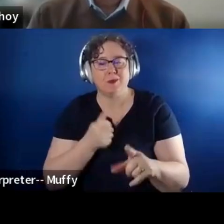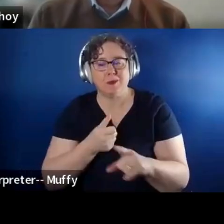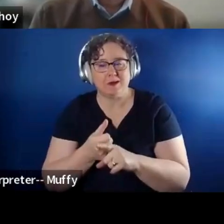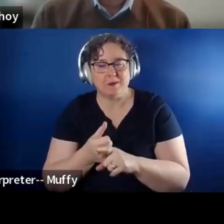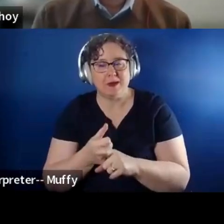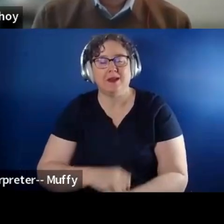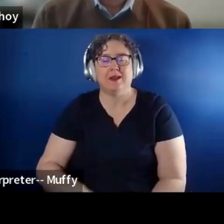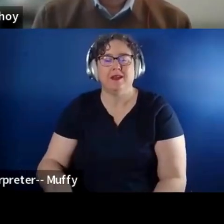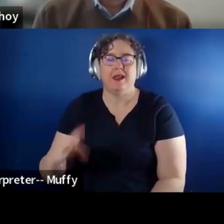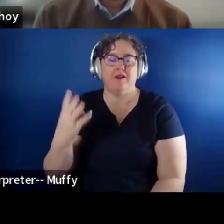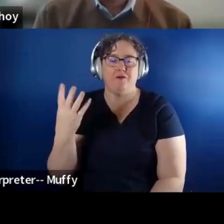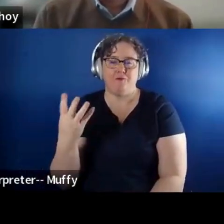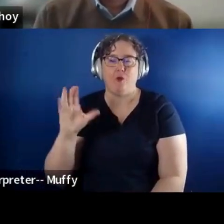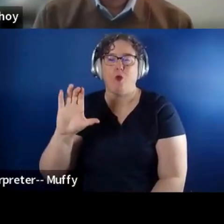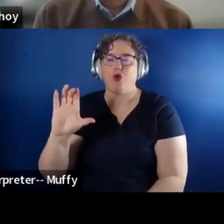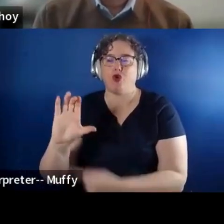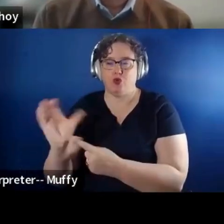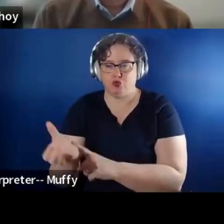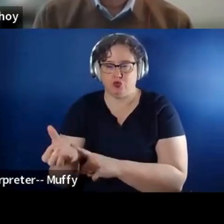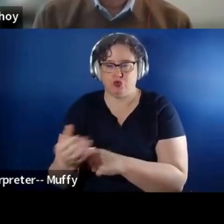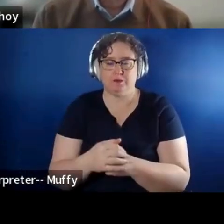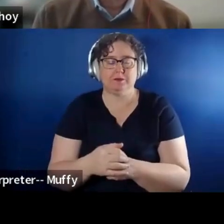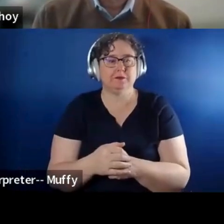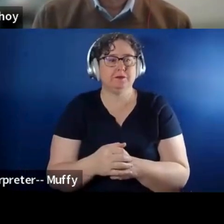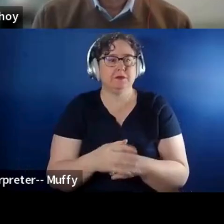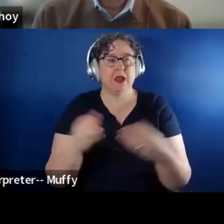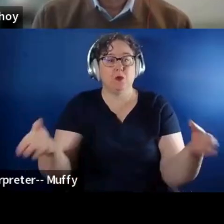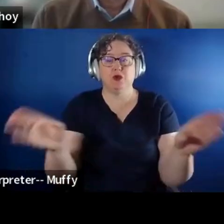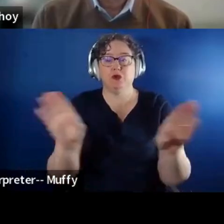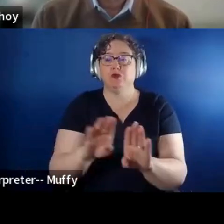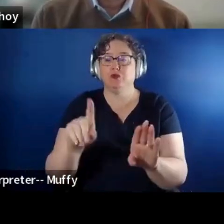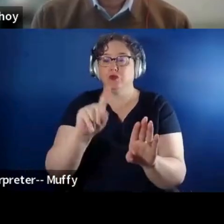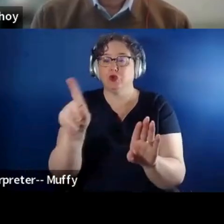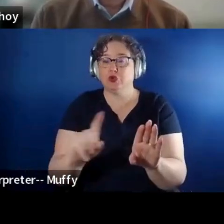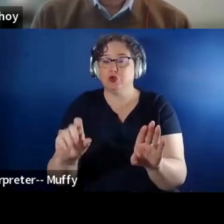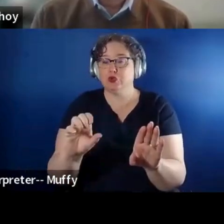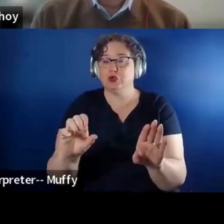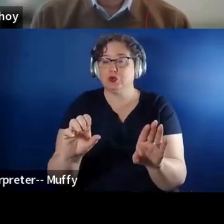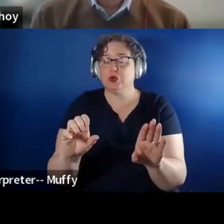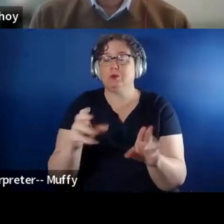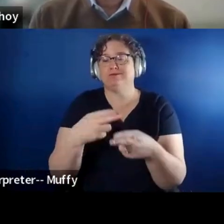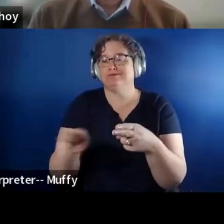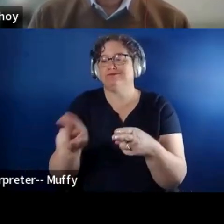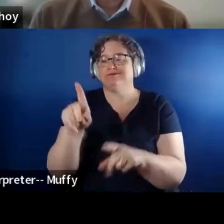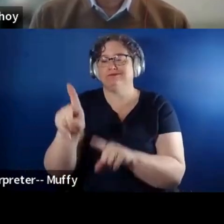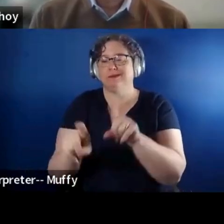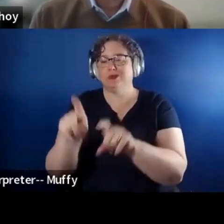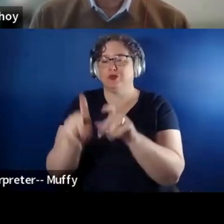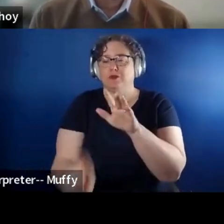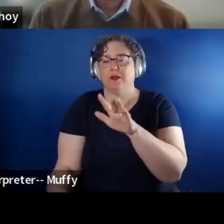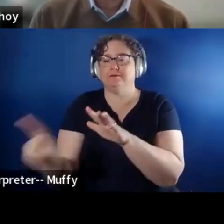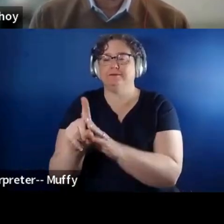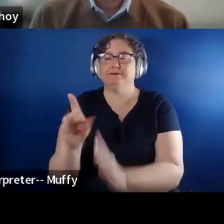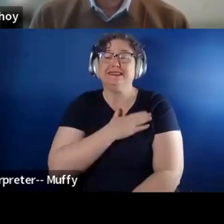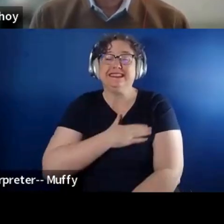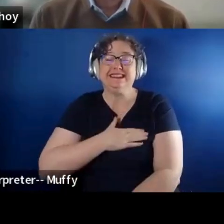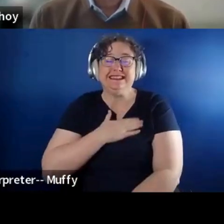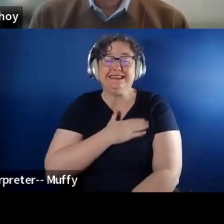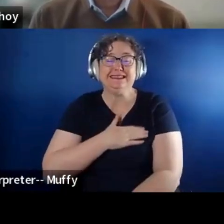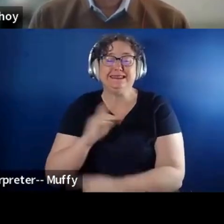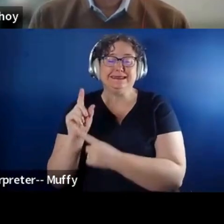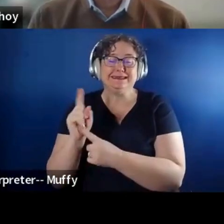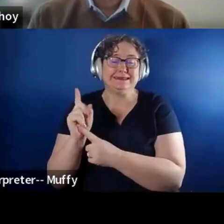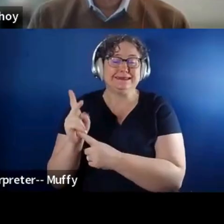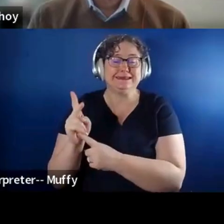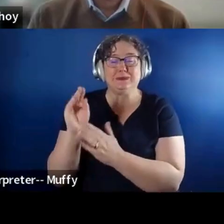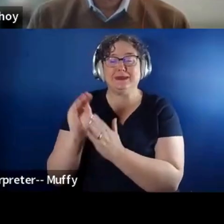For Culture. And finally, when you close out of our Zoom meeting, there will be a brief survey that pops up. Please take a couple minutes to complete